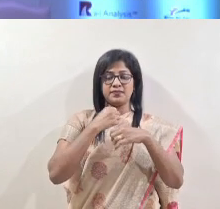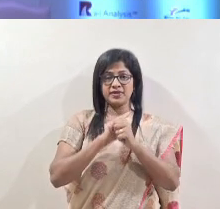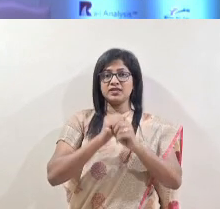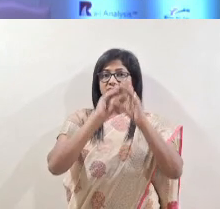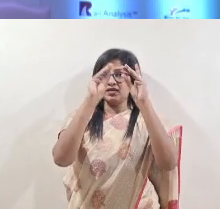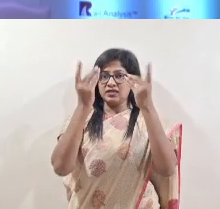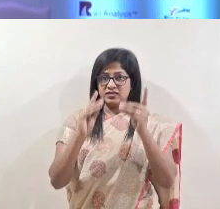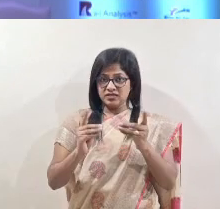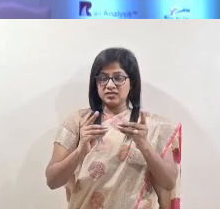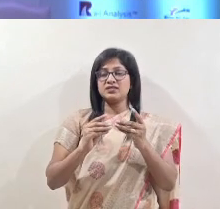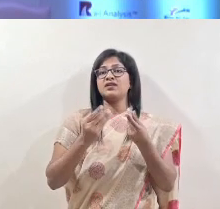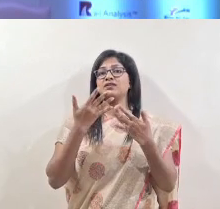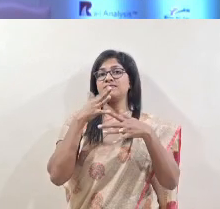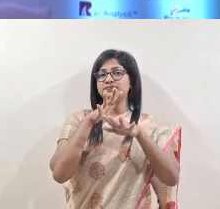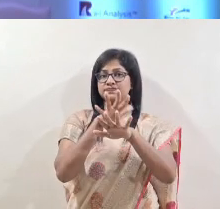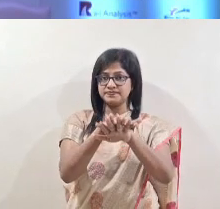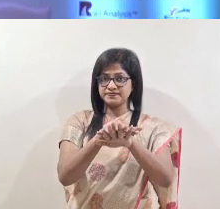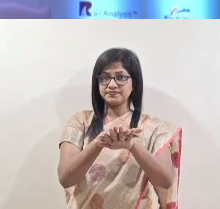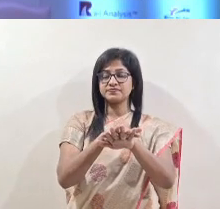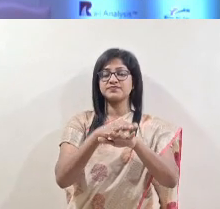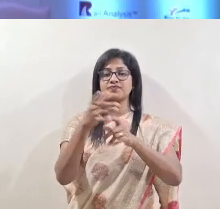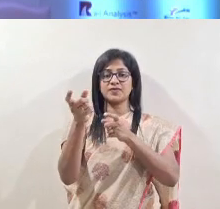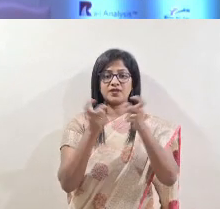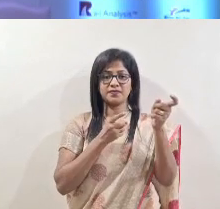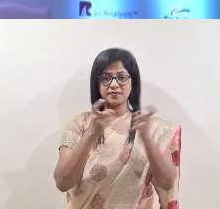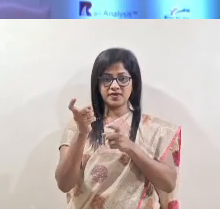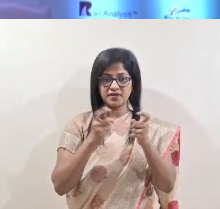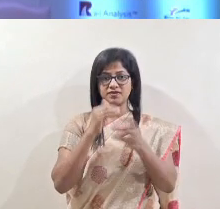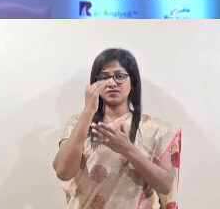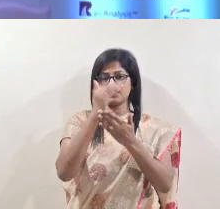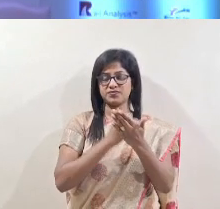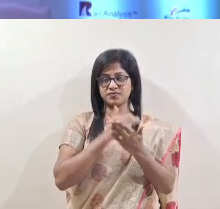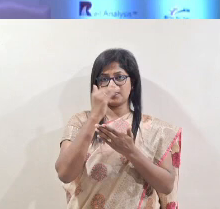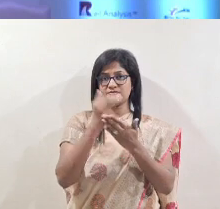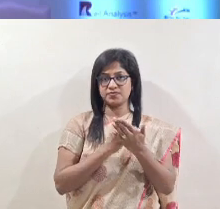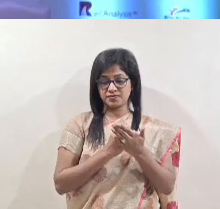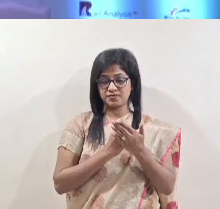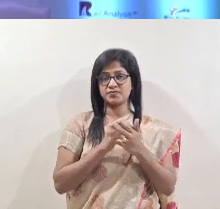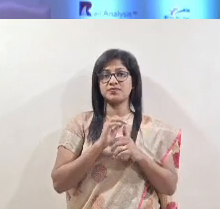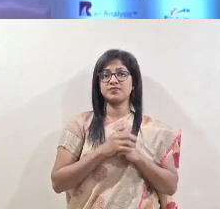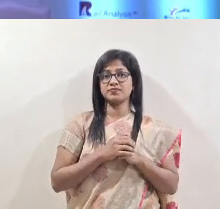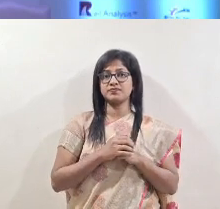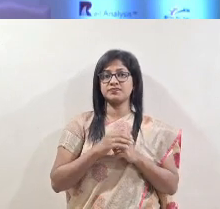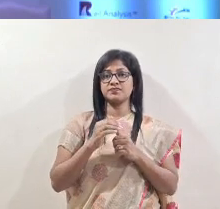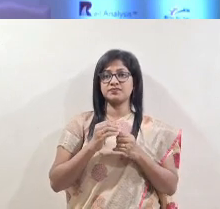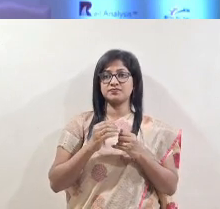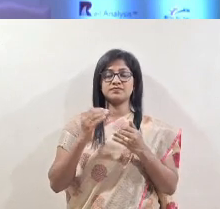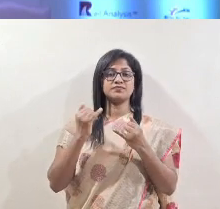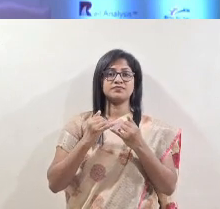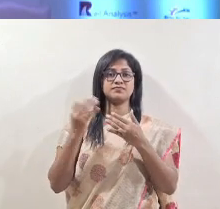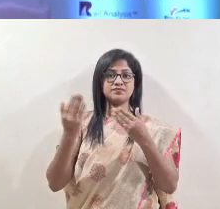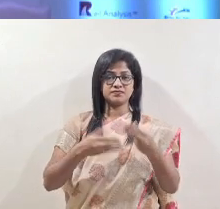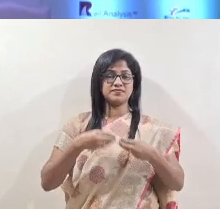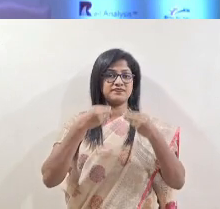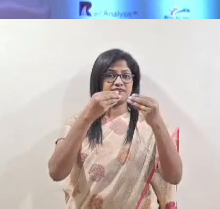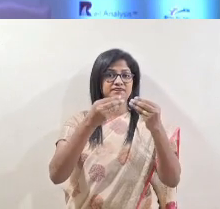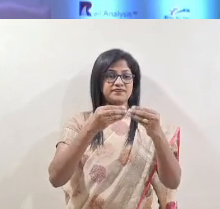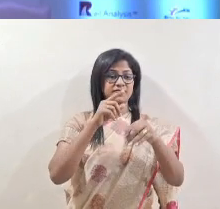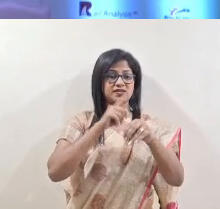or design or implement management programs to cater those peak